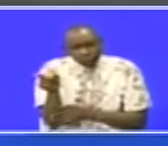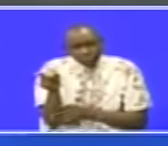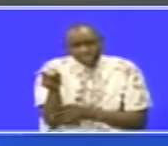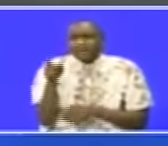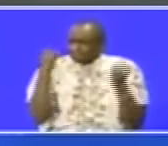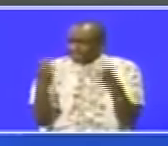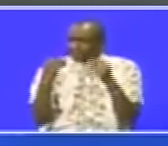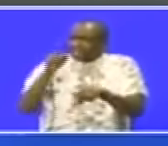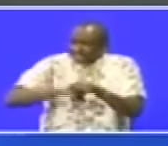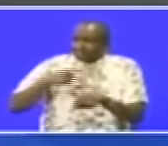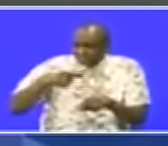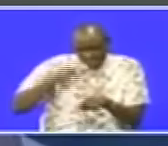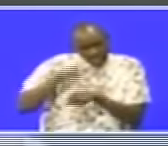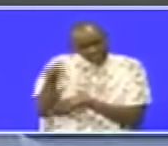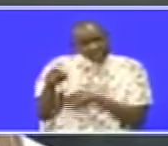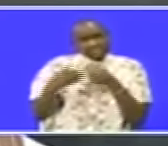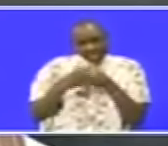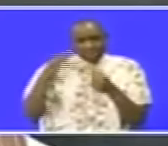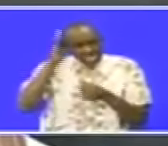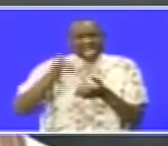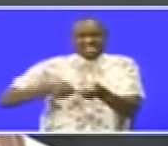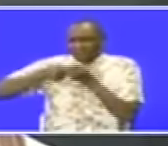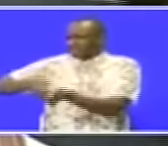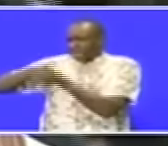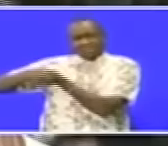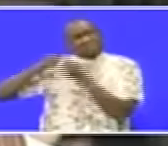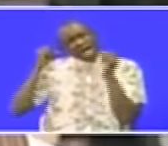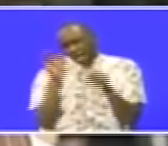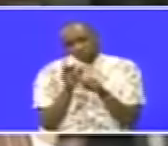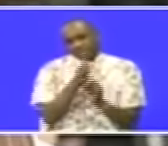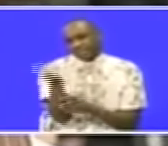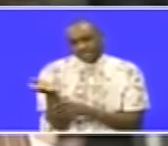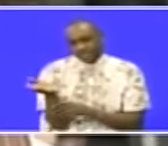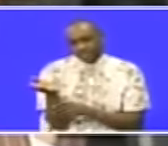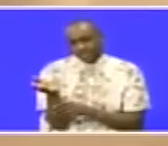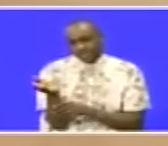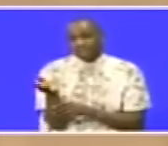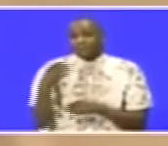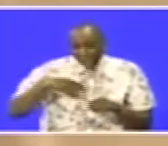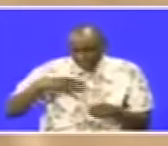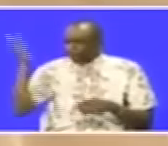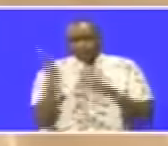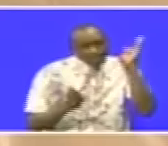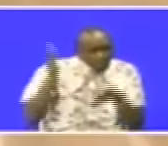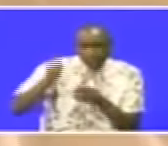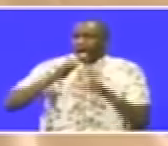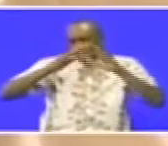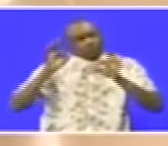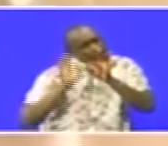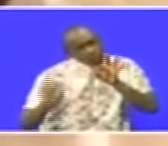juu mara mingi sana hiyo time ni raping ilikuwa inaendelea sana. Na pia watu kukatoka na nyumba